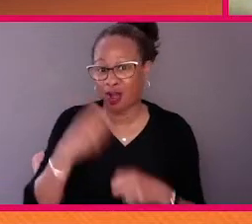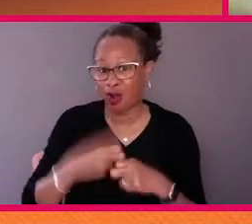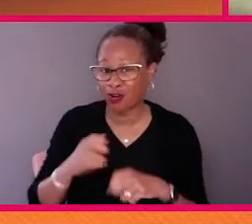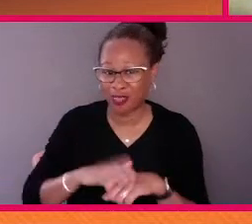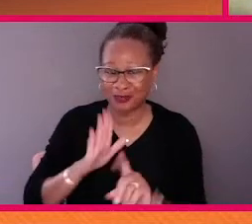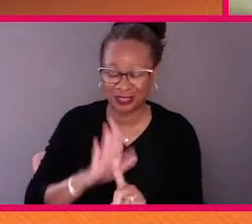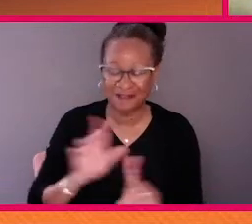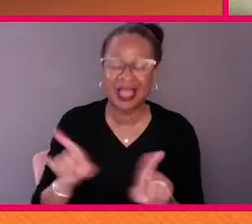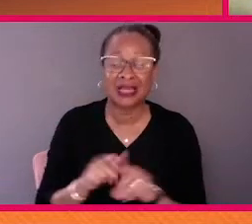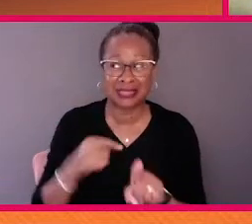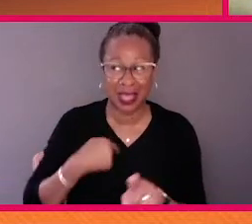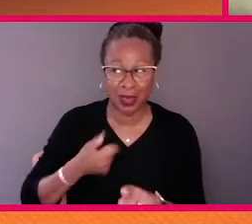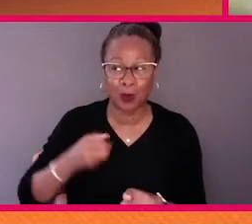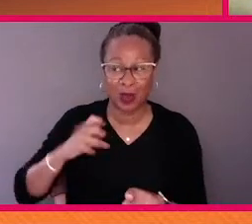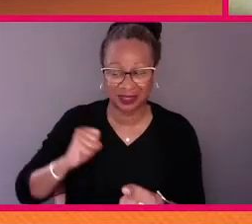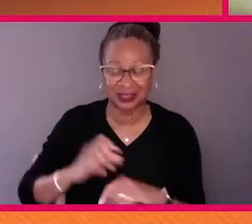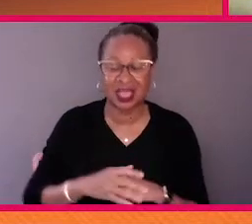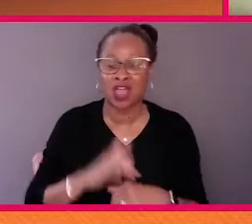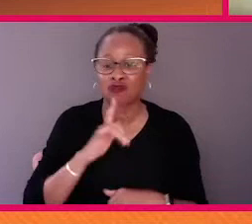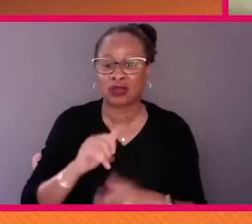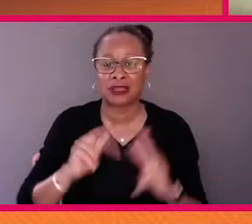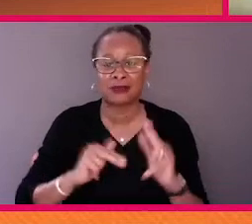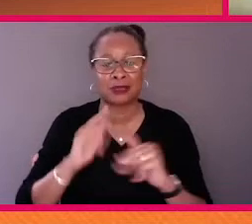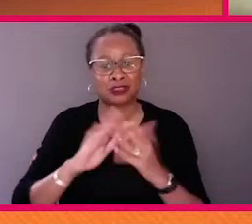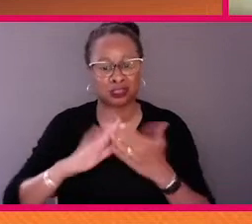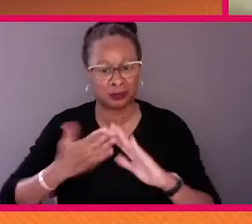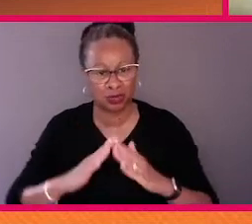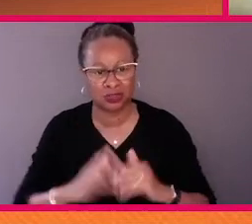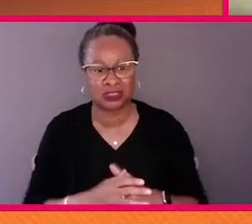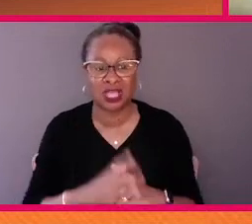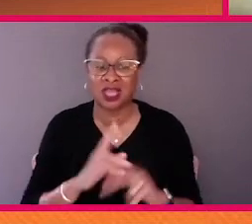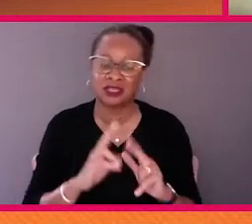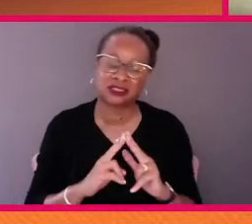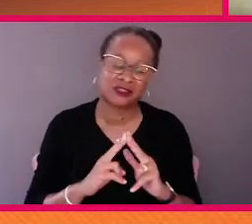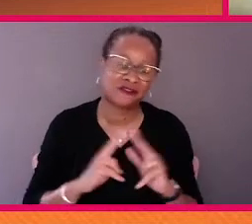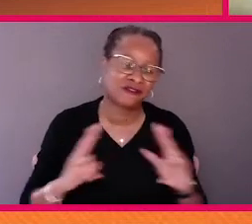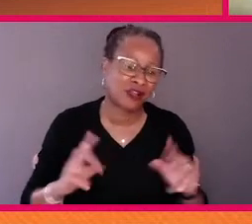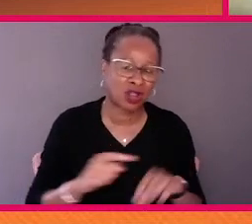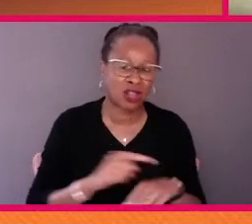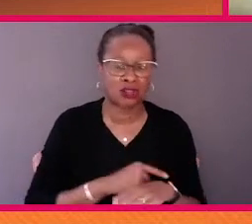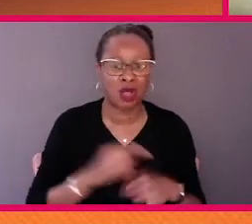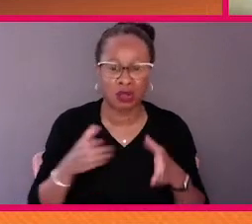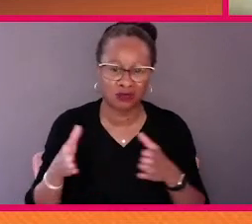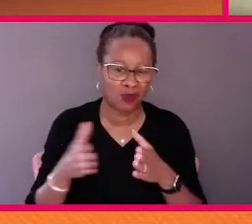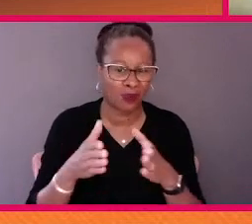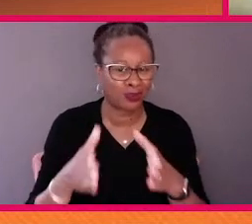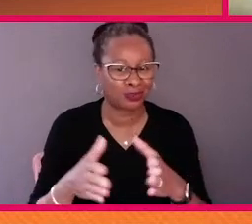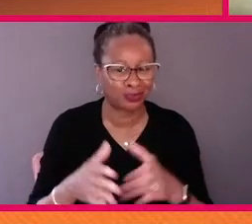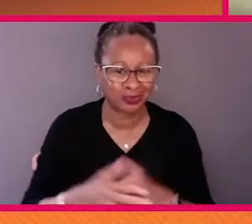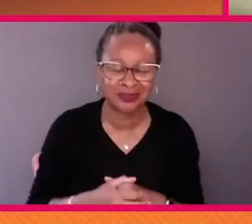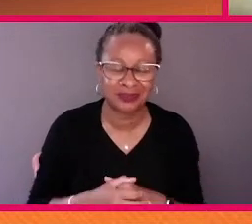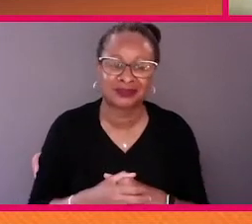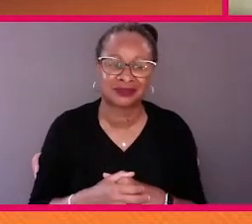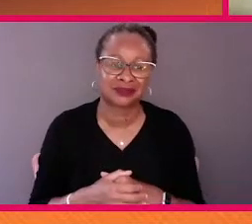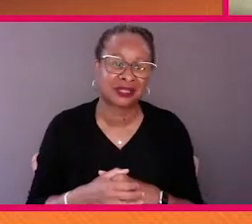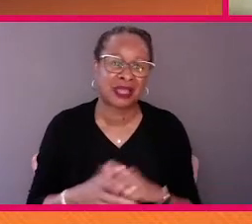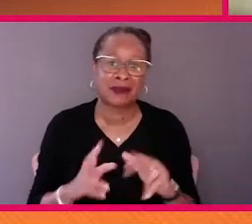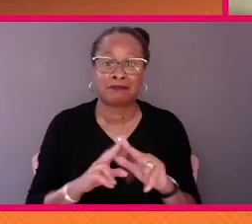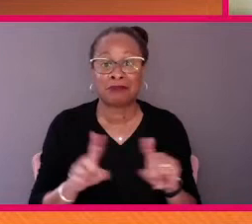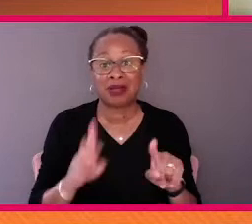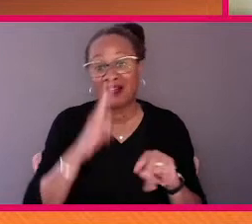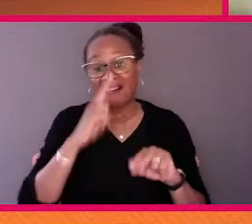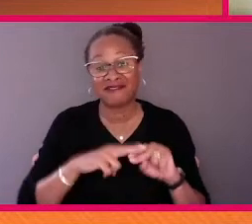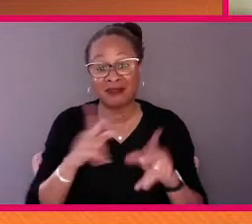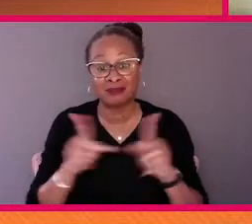was, is to really build a community. It's a really long road, and it's really, but it's a really fun place to work if